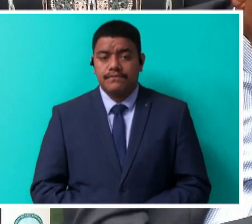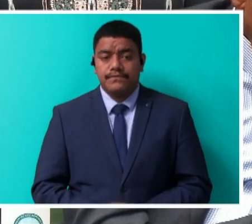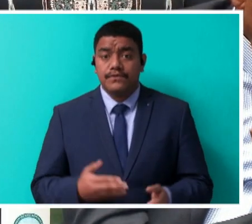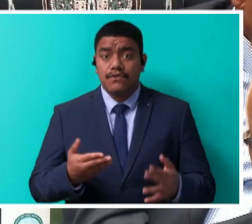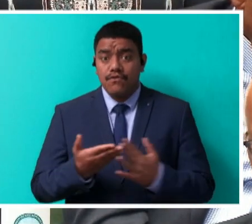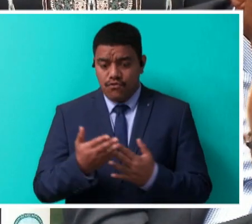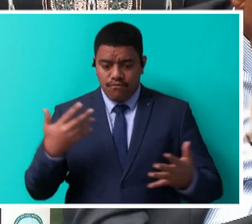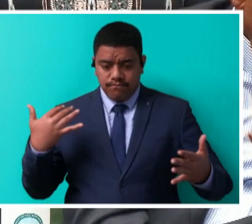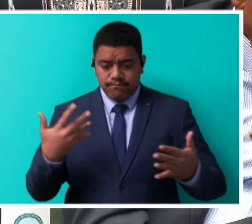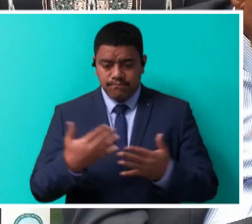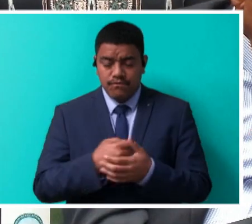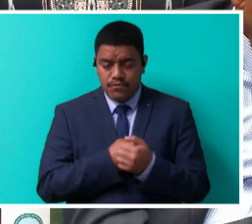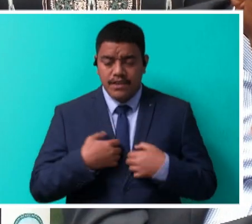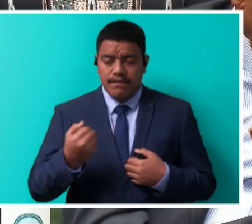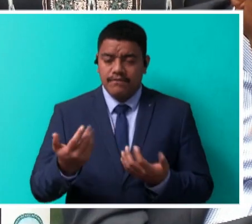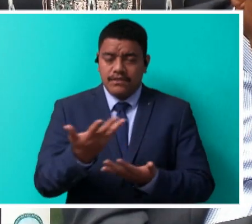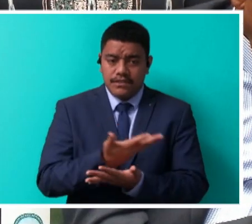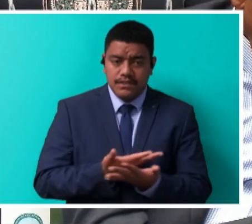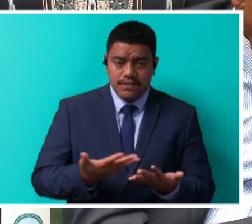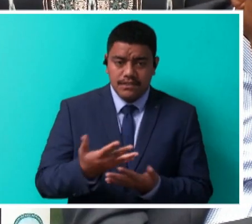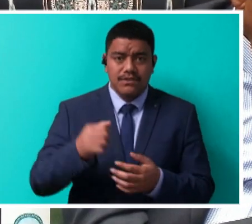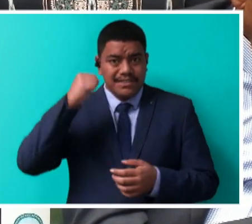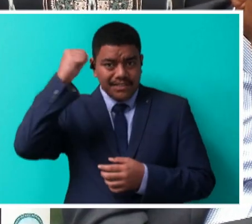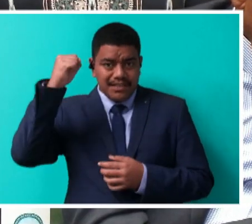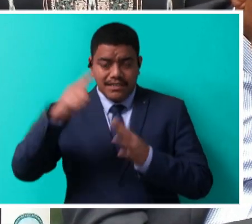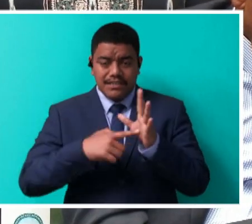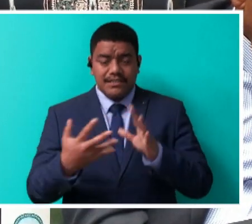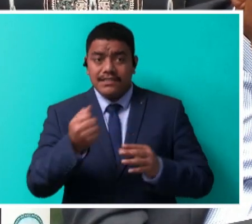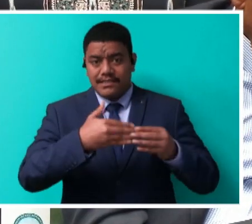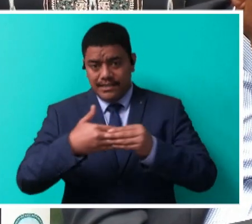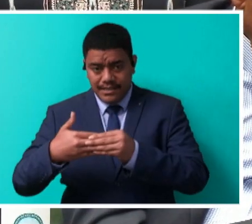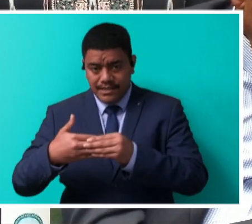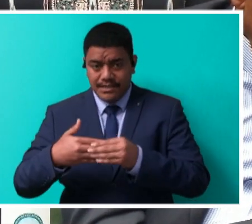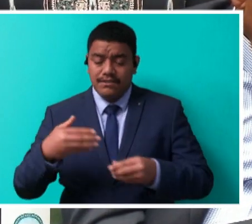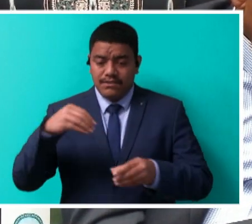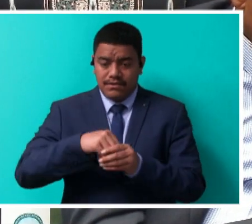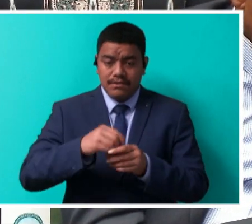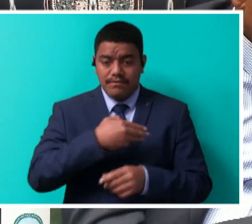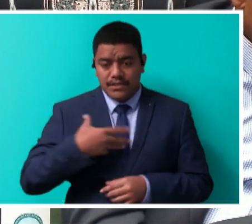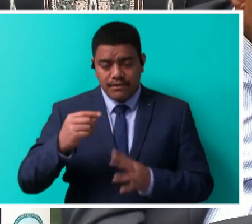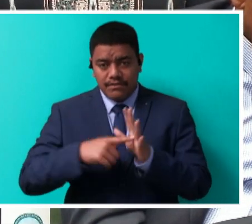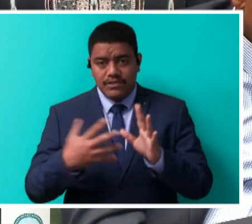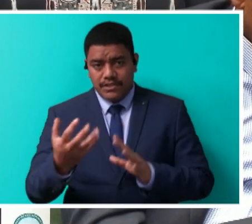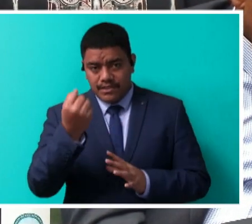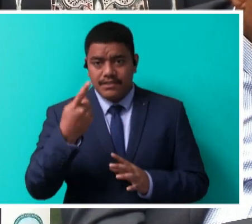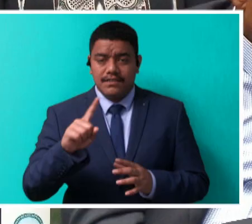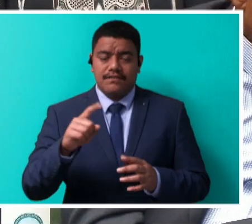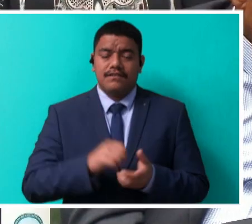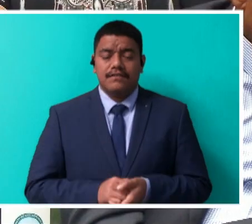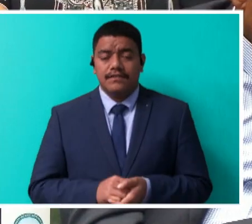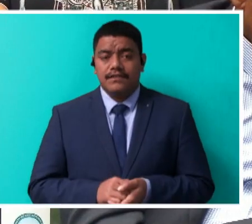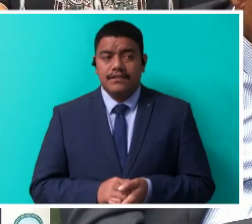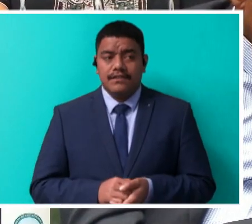the week, we held substantive discussions with senior justice sector leaders, including the Minister for Justice and Legal Affairs,